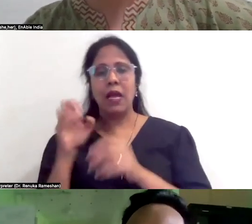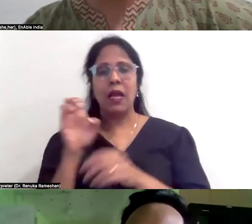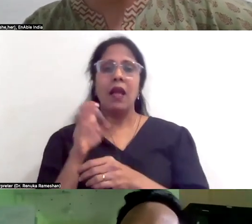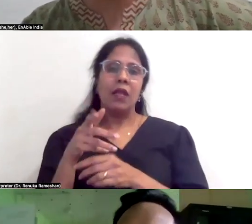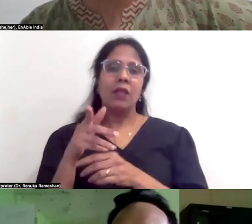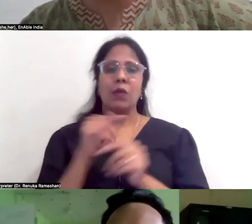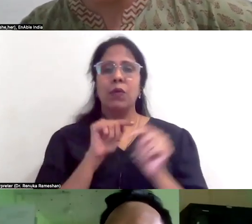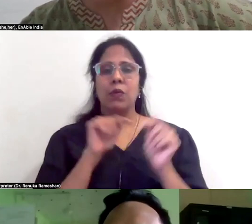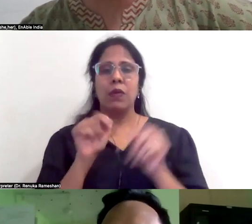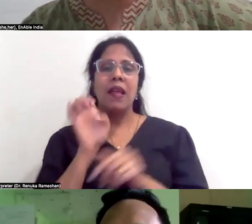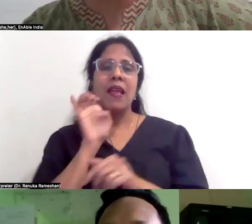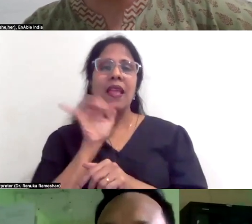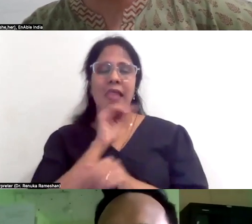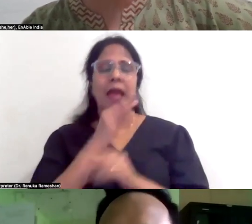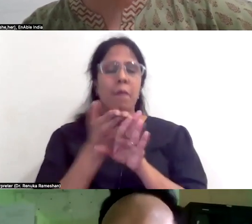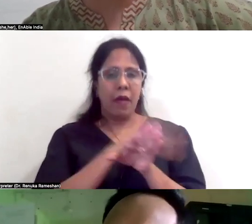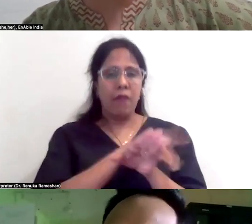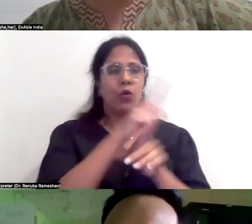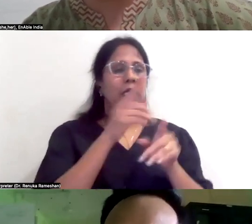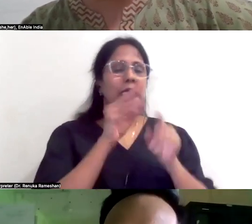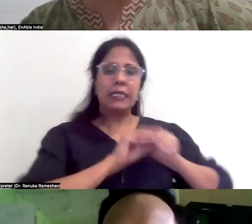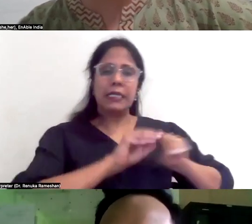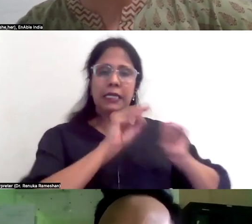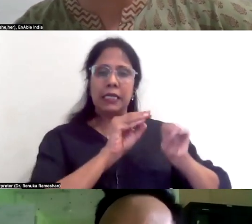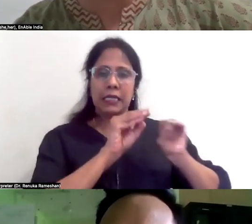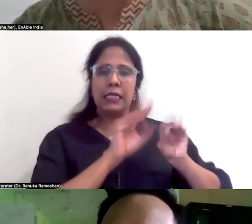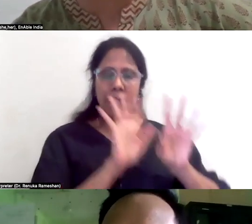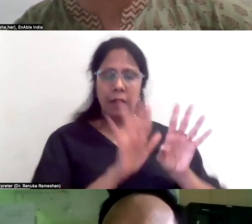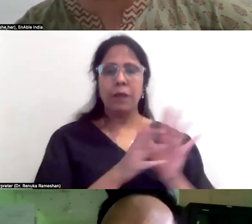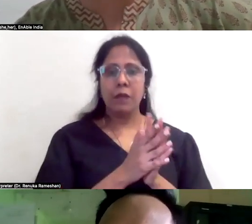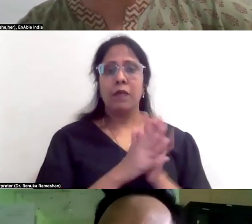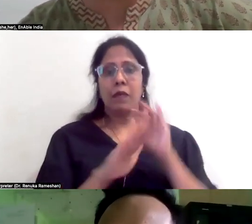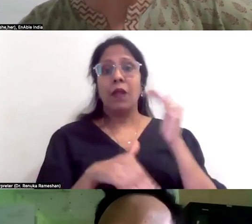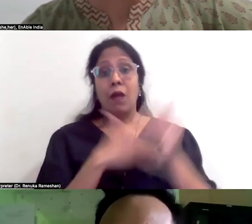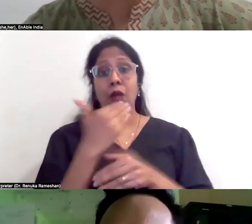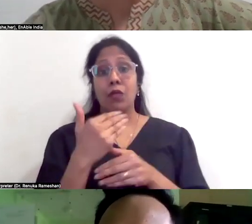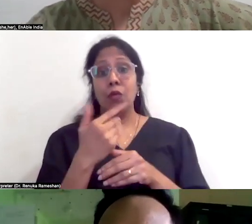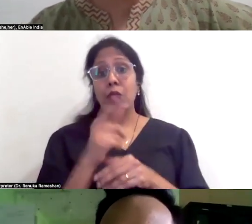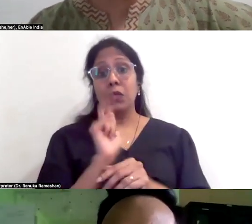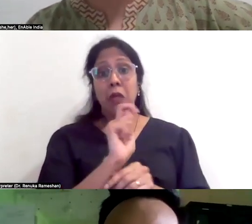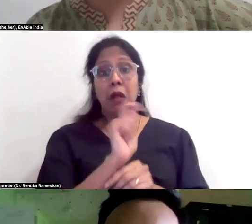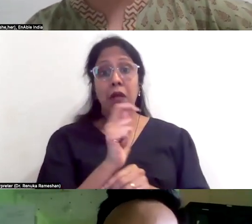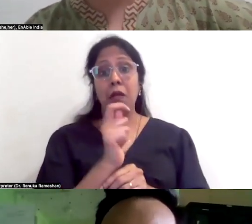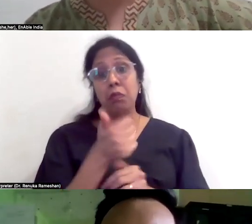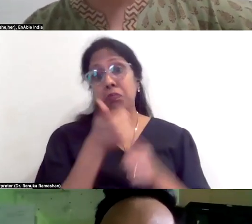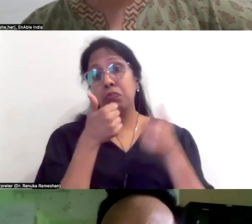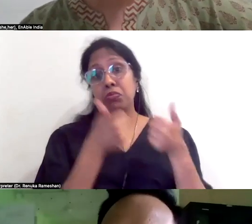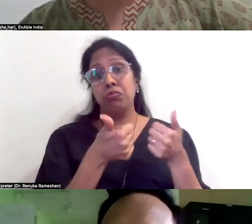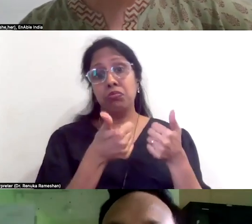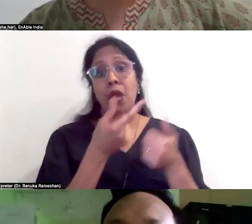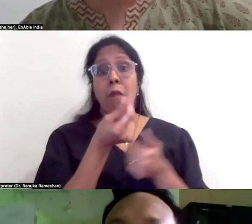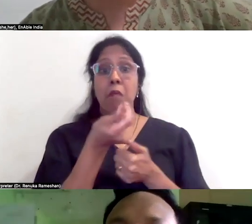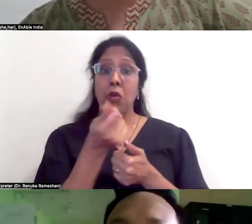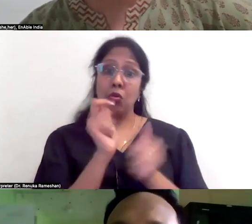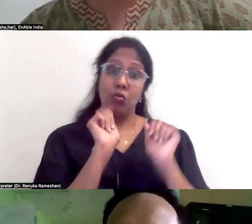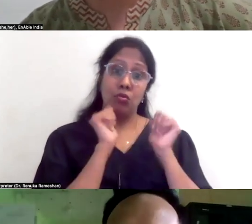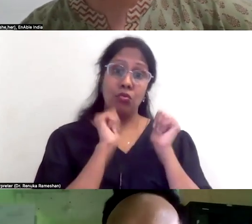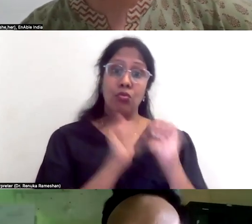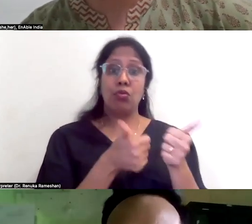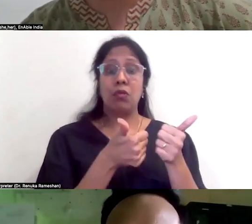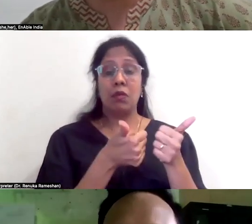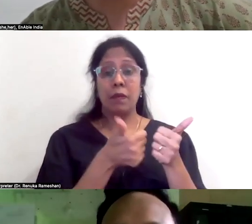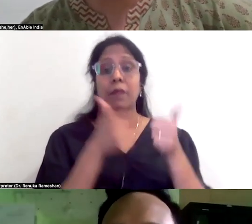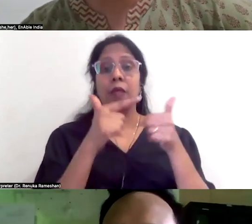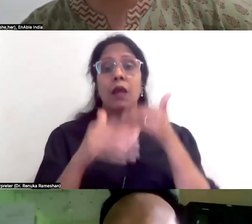I was teaching. Okay. And making good money. Yes. Yeah. Yes. So